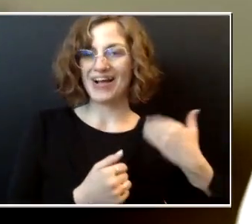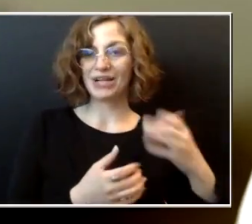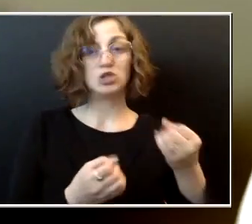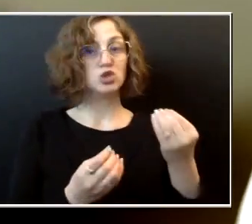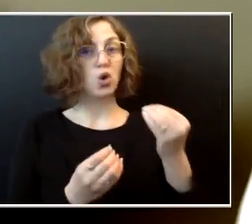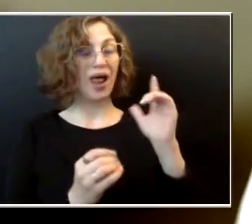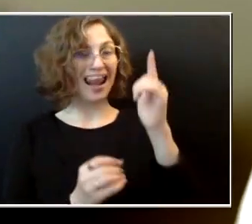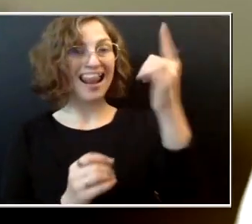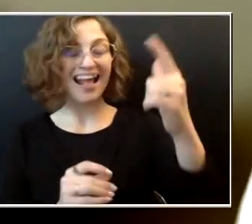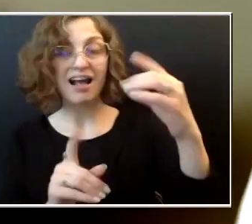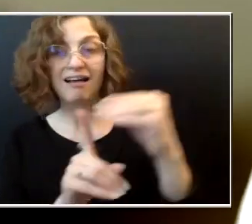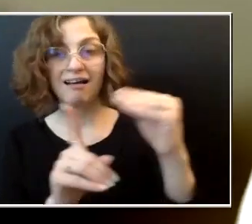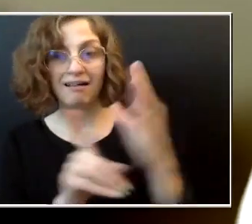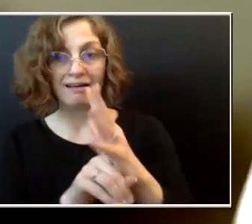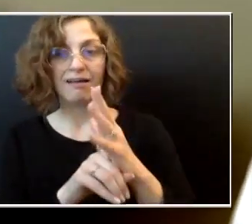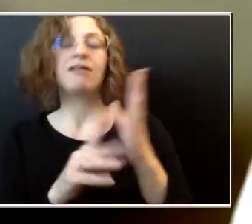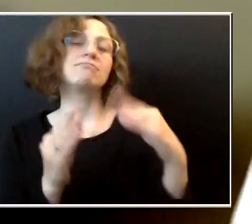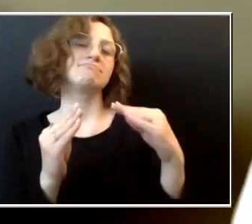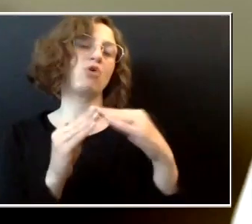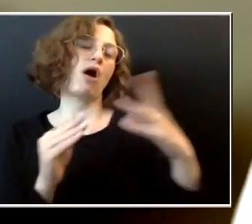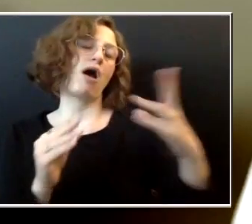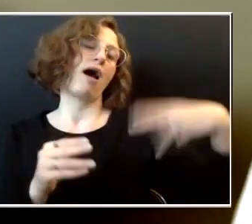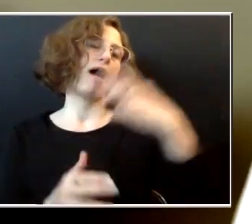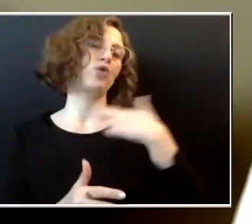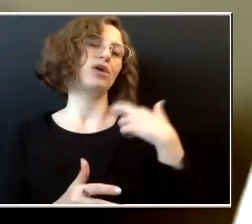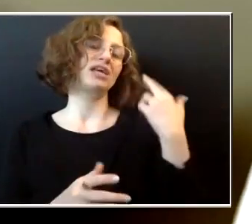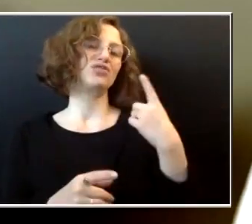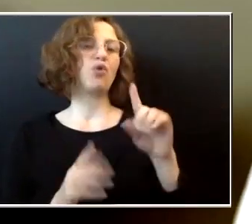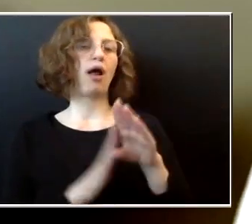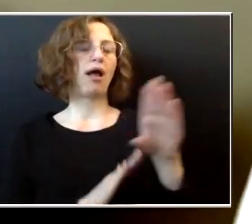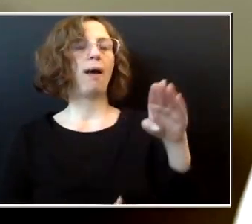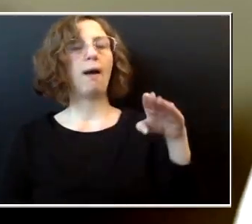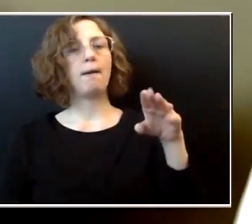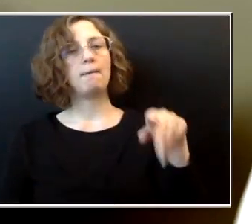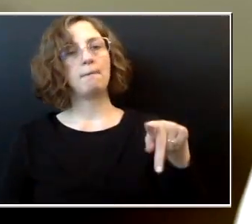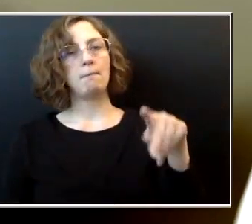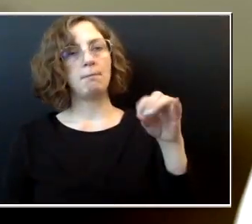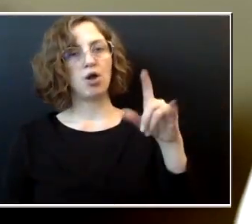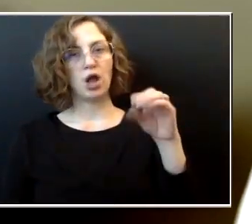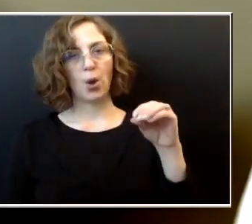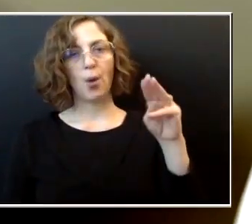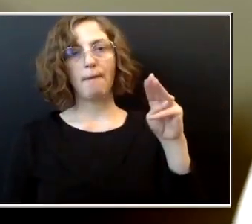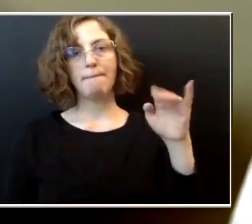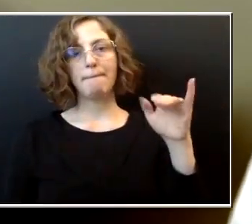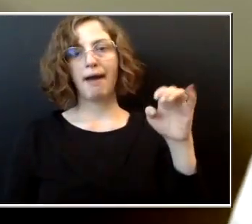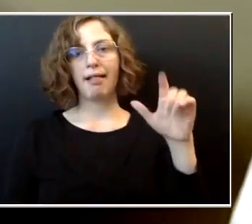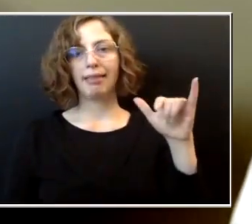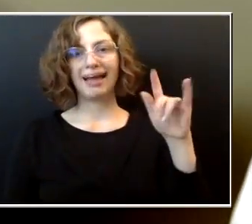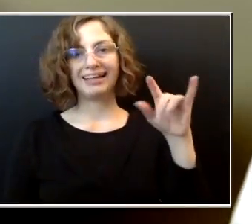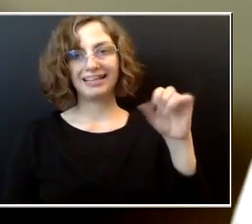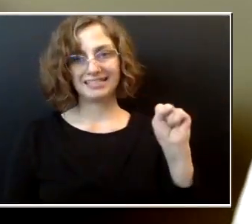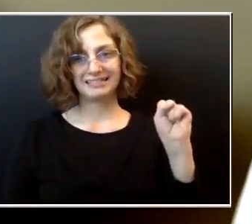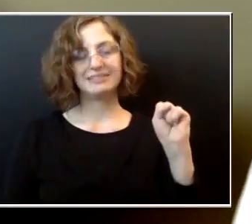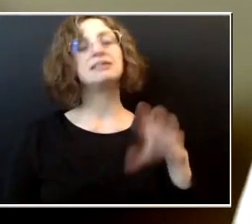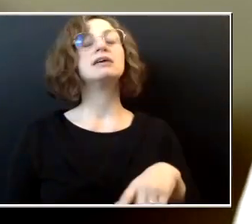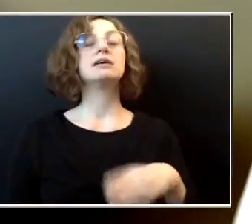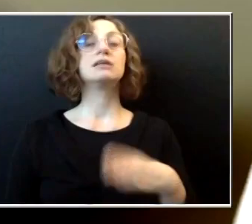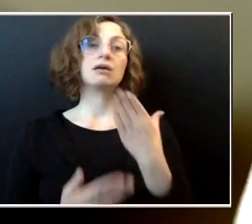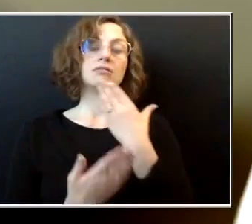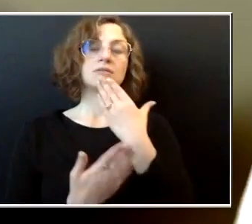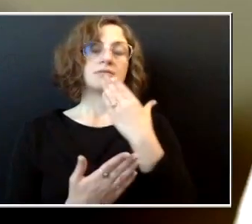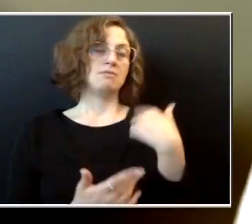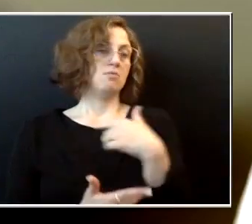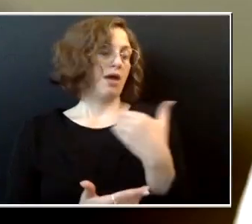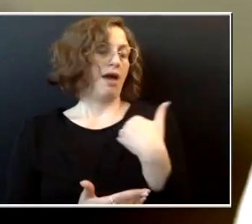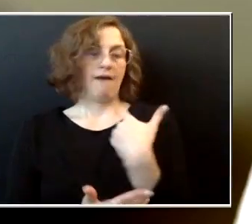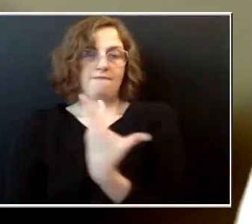of poliomyelitis. So thankfully, though, we have these vaccines, we have the science and medicine. They've proven to be safe, and they continue